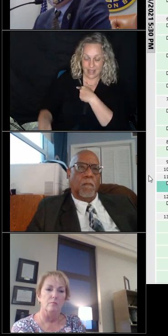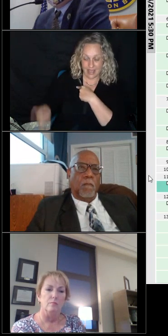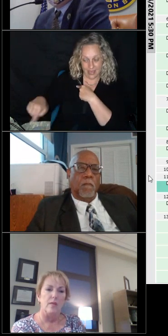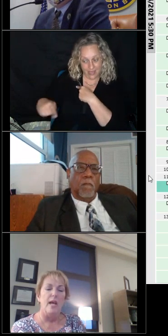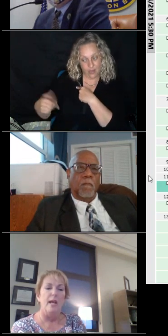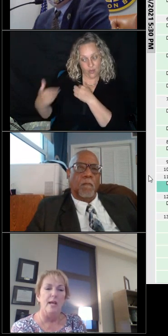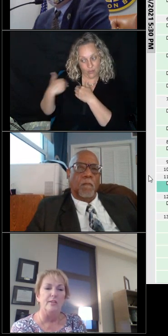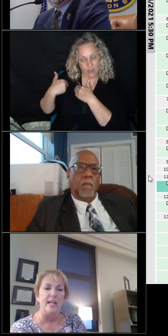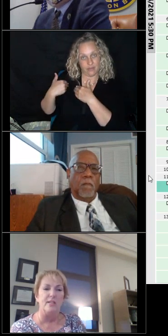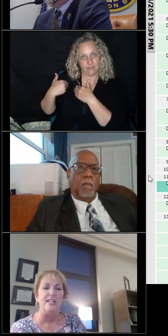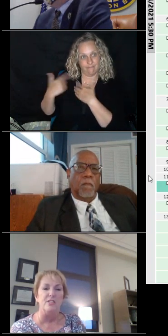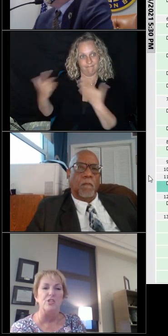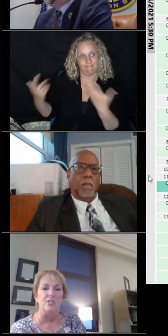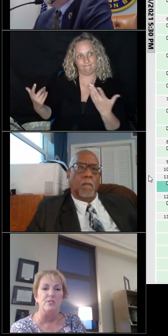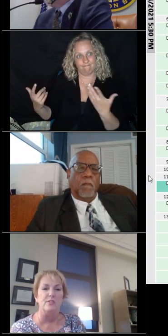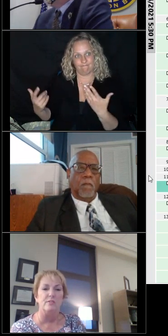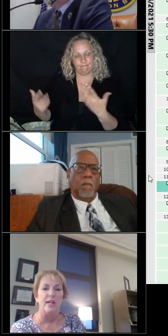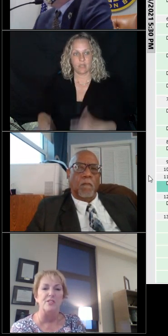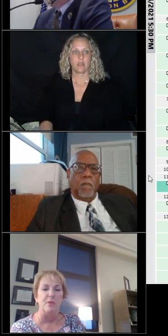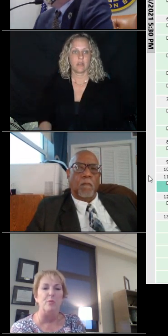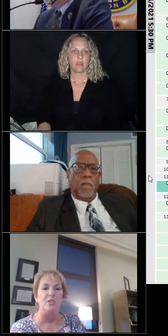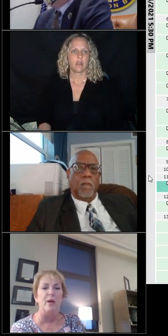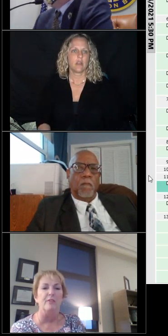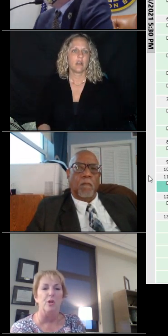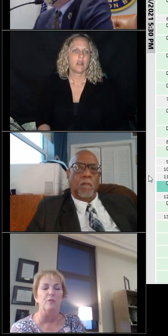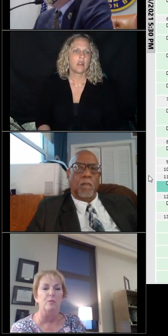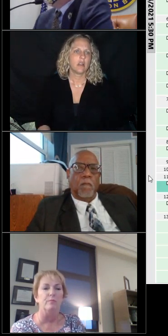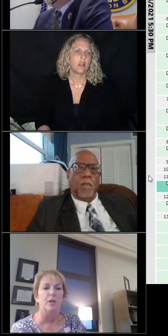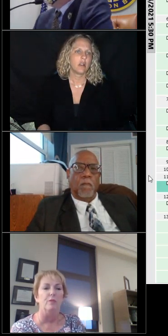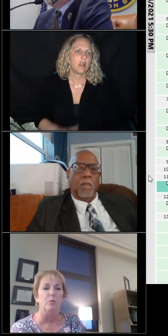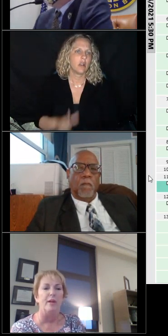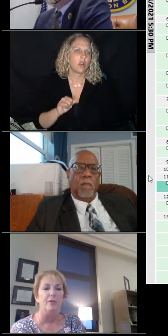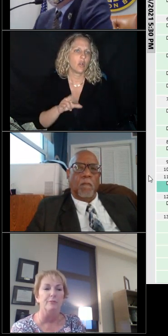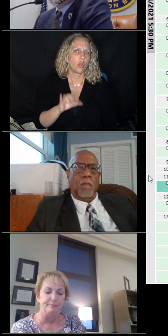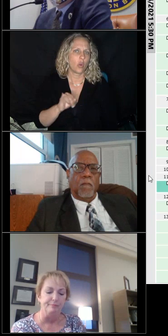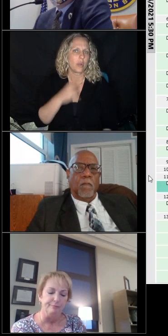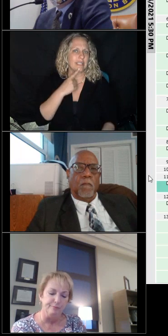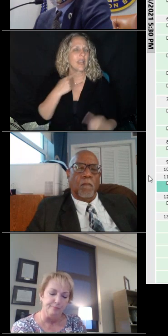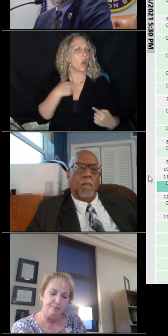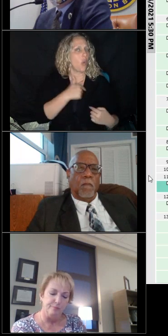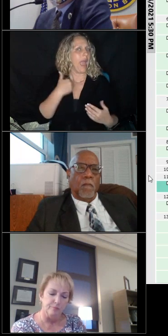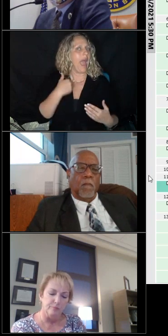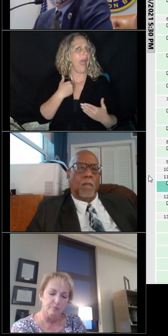venue. I think the And state, Casey just texted me, we do have a COVID waiver.